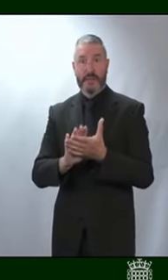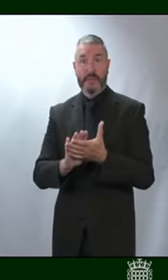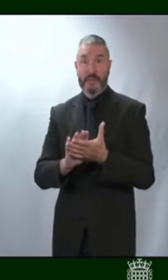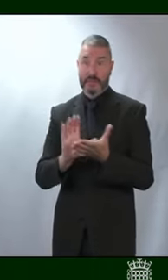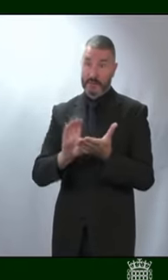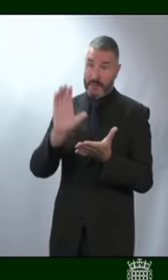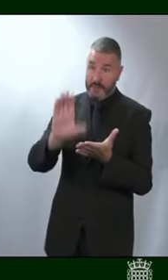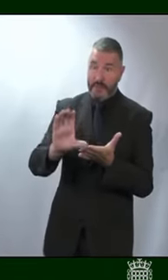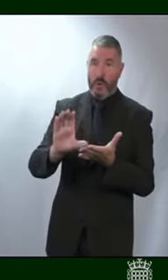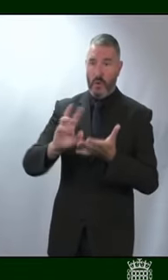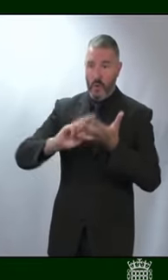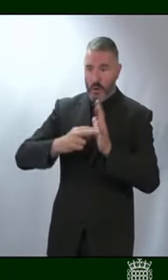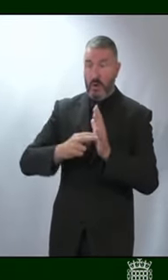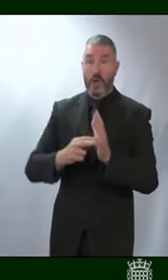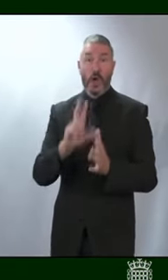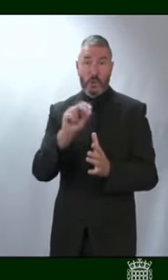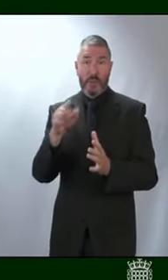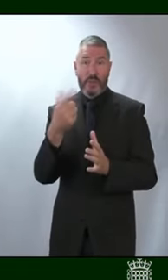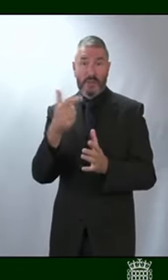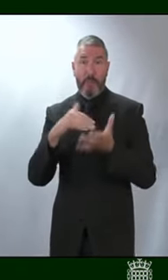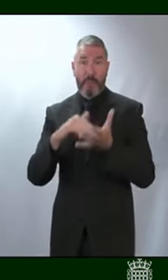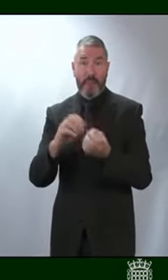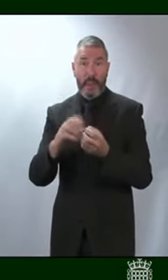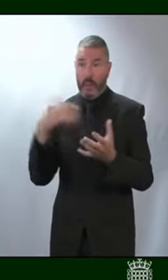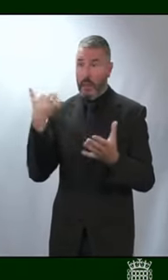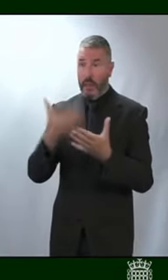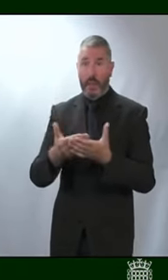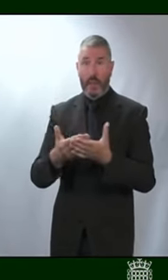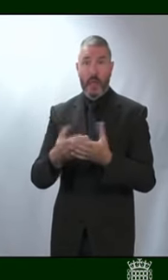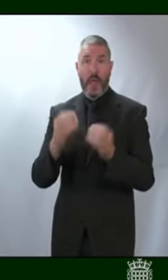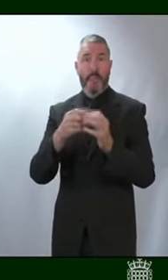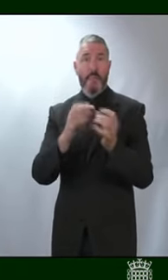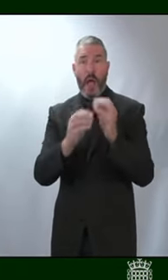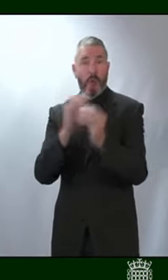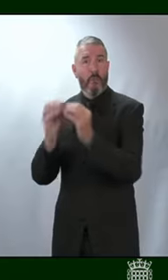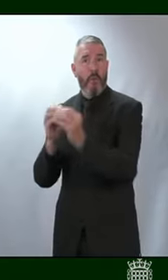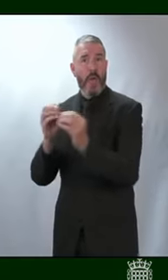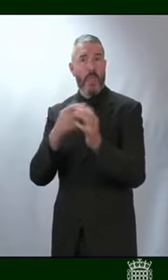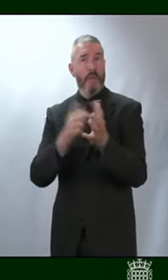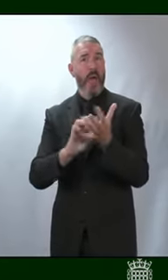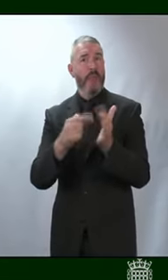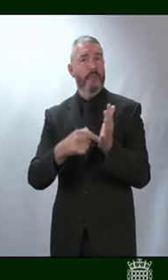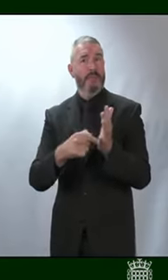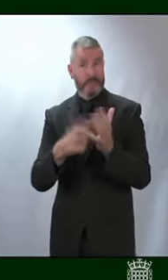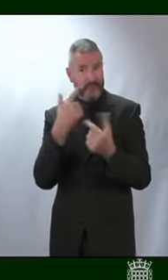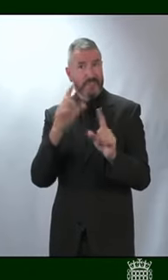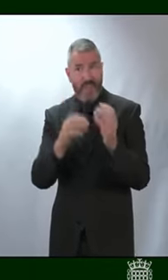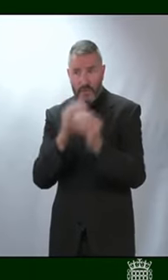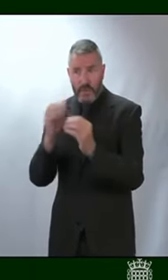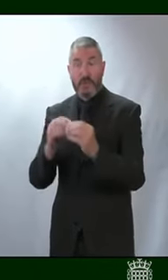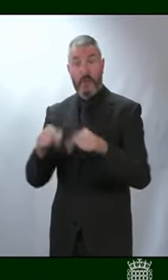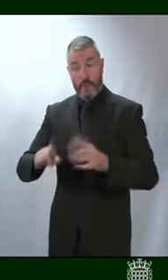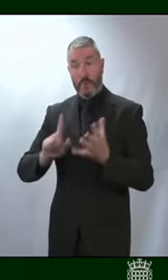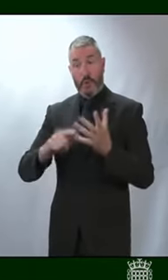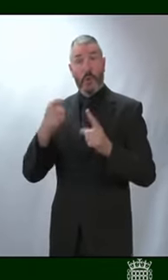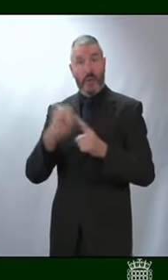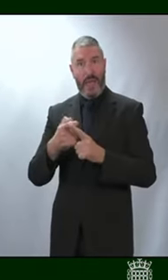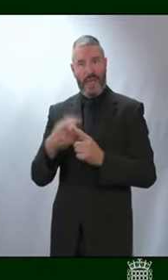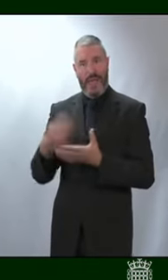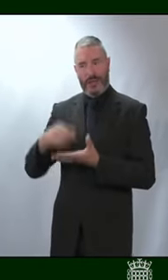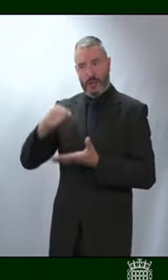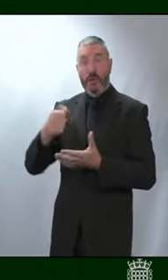the £12.7 billion of Barnett consequentials that we're seeing come from the UK Exchequer